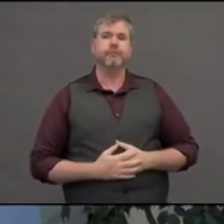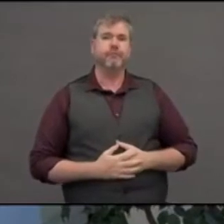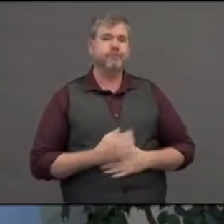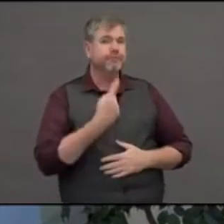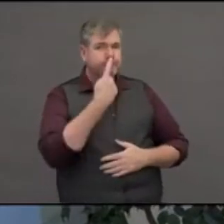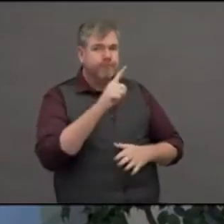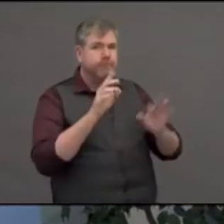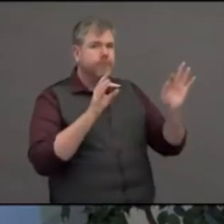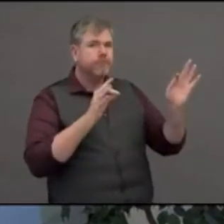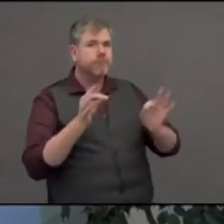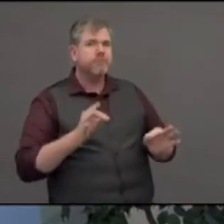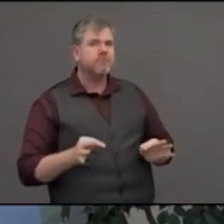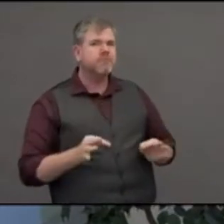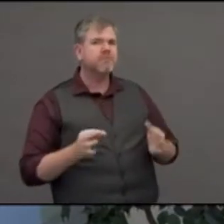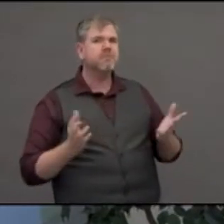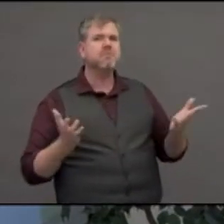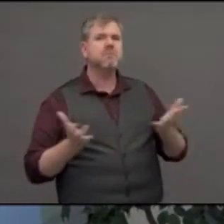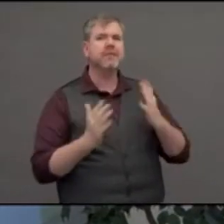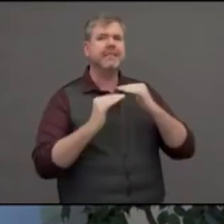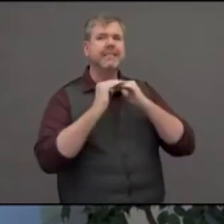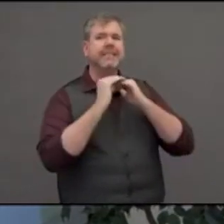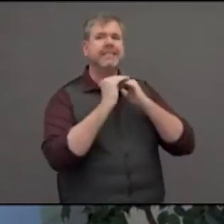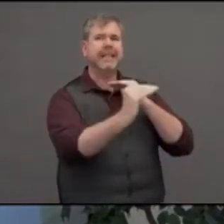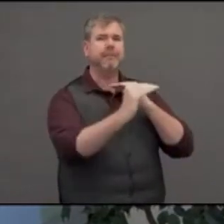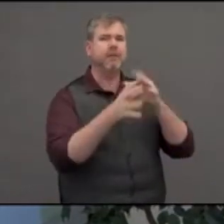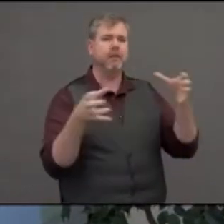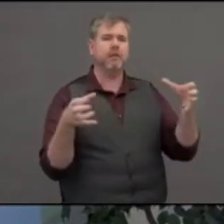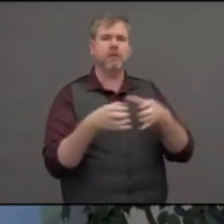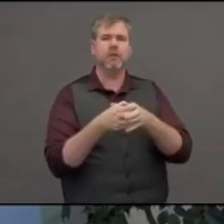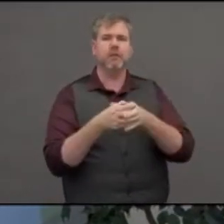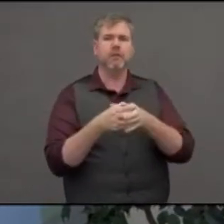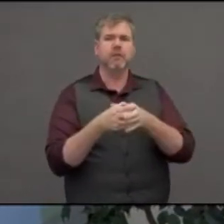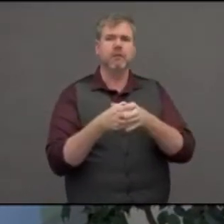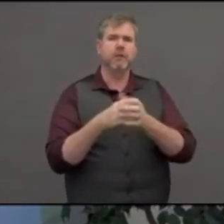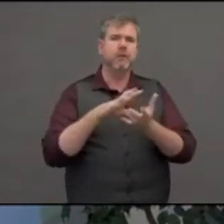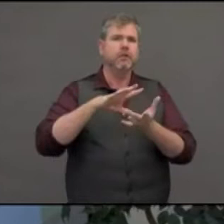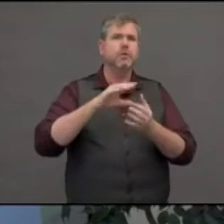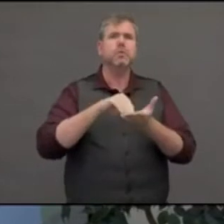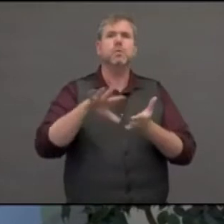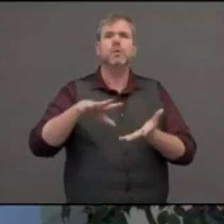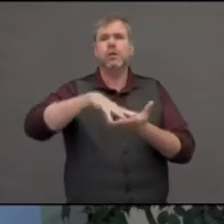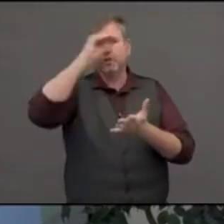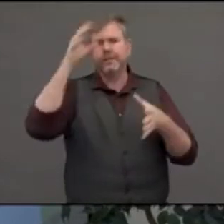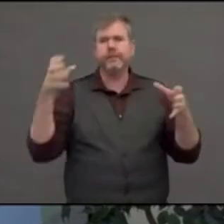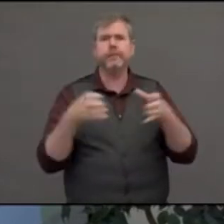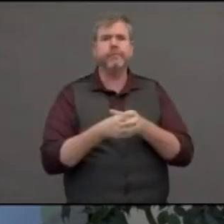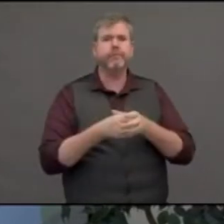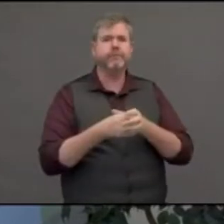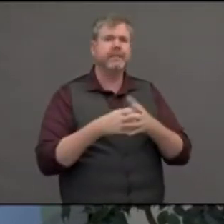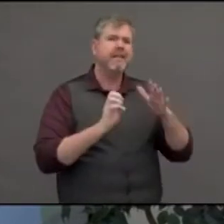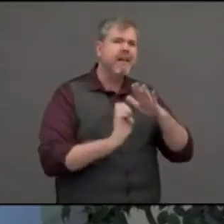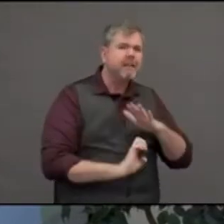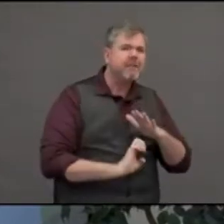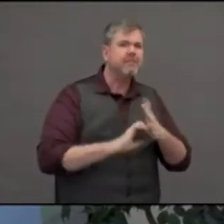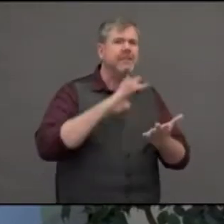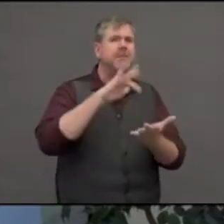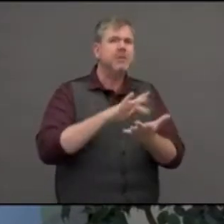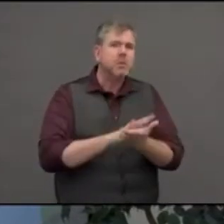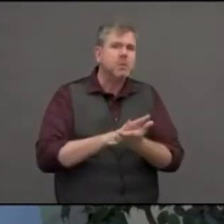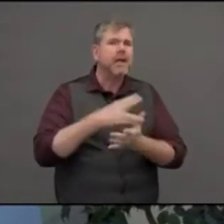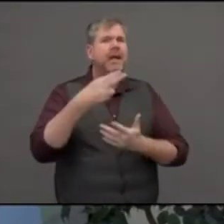is and what it means for schools? Is it different based on elementary, junior high, high school? Great. The cohort is